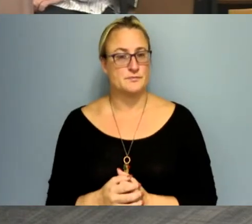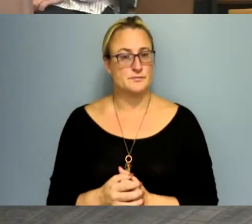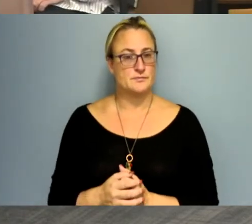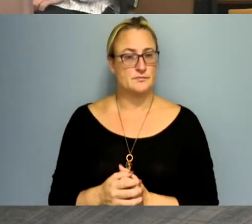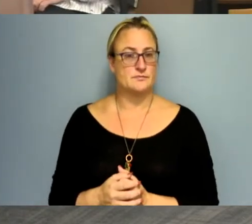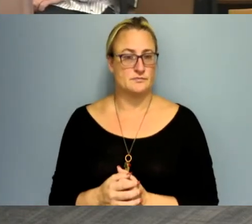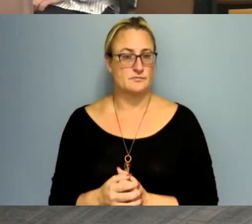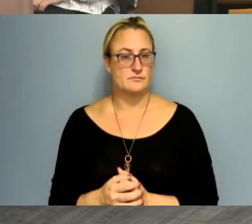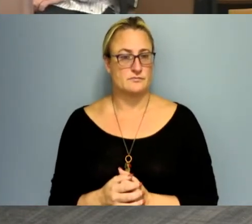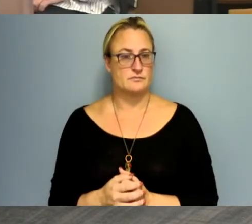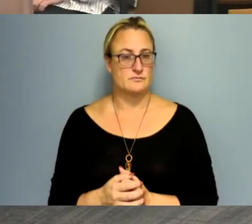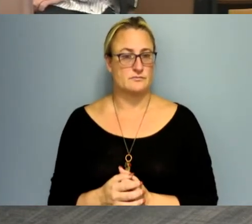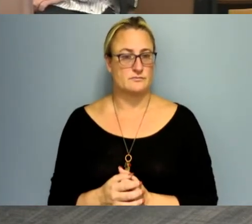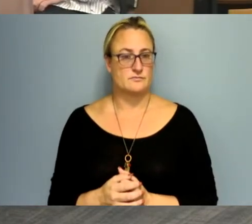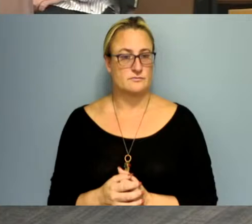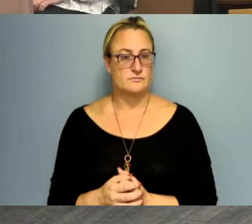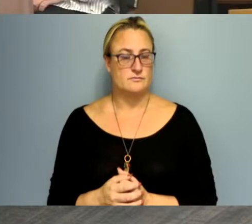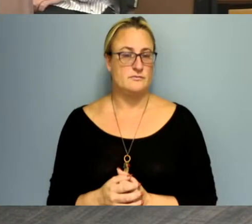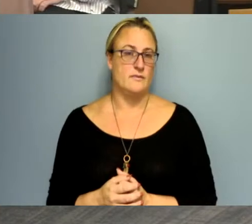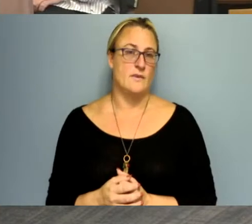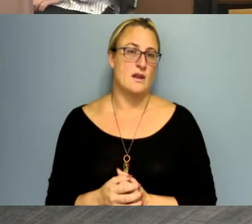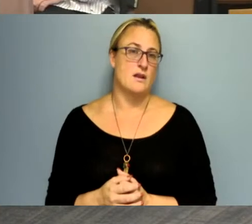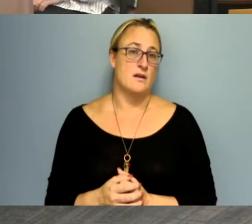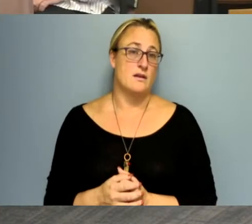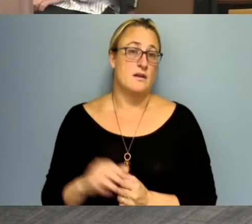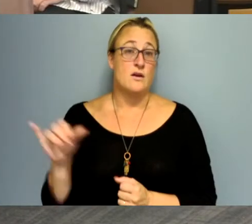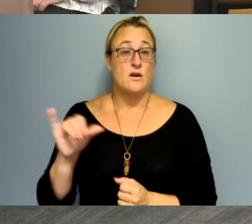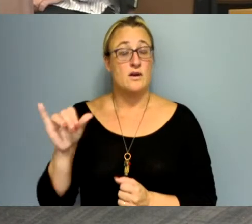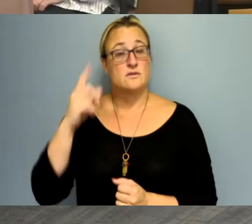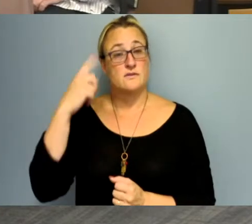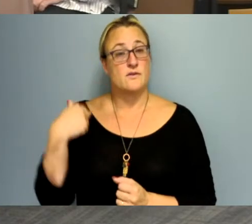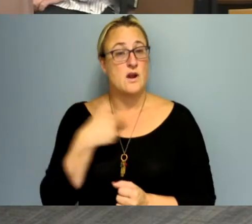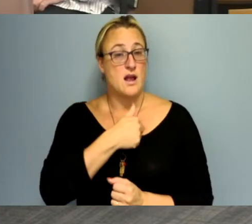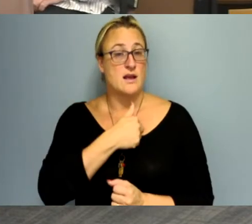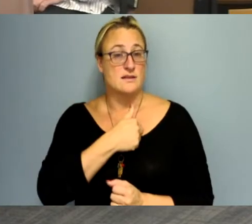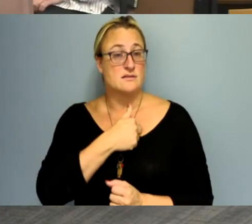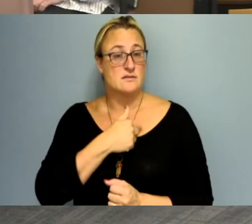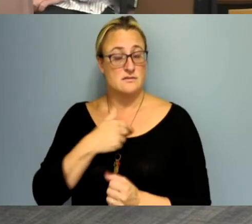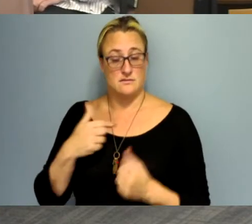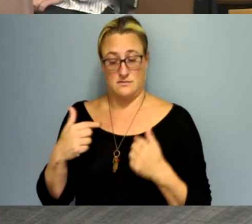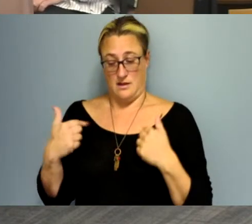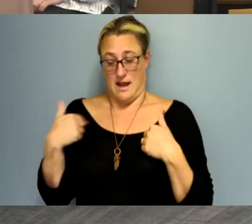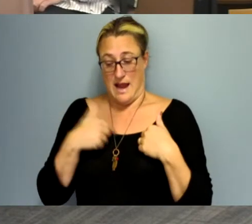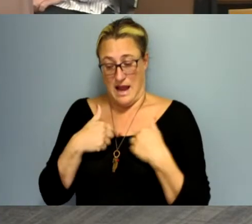This also on the back end for our office should make us be able to